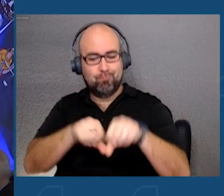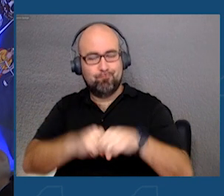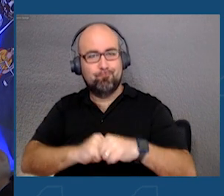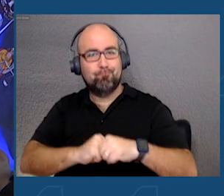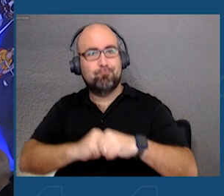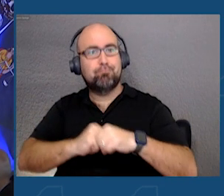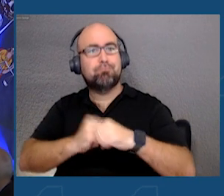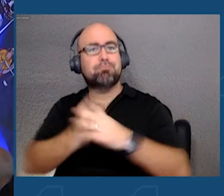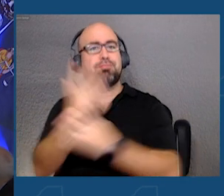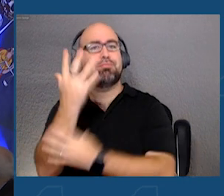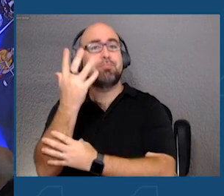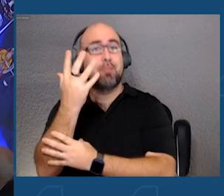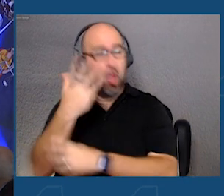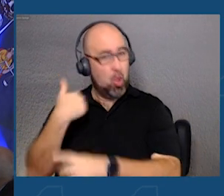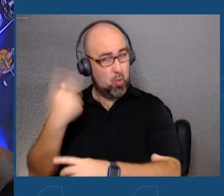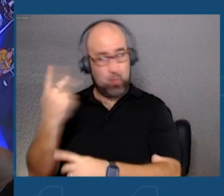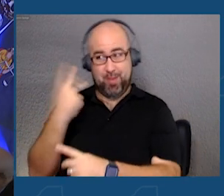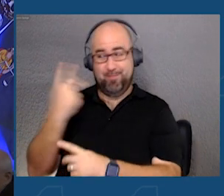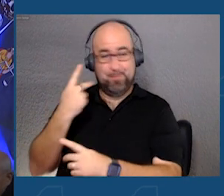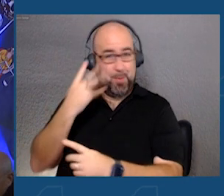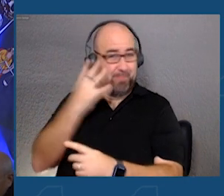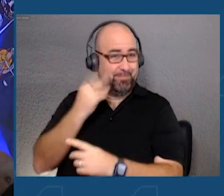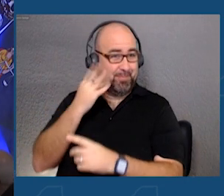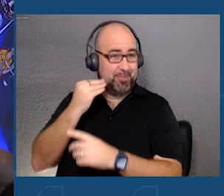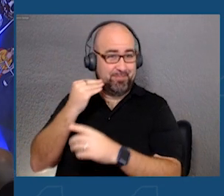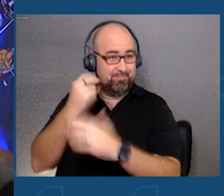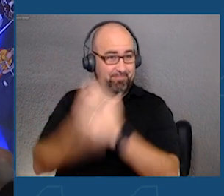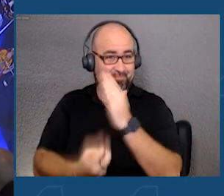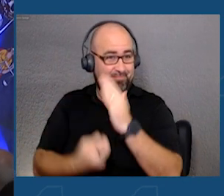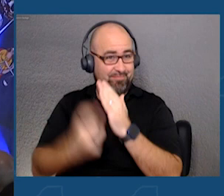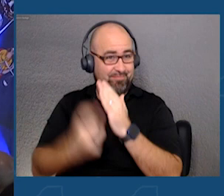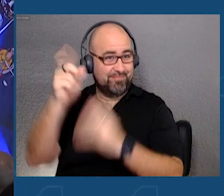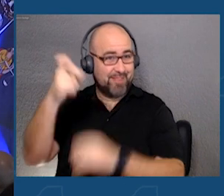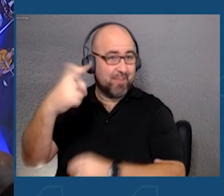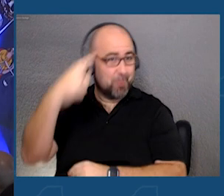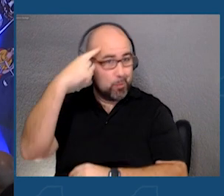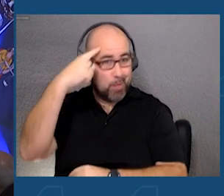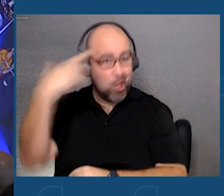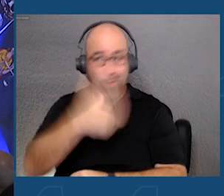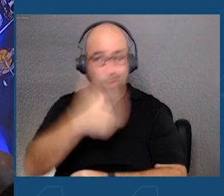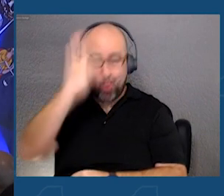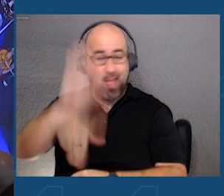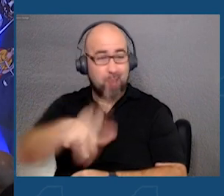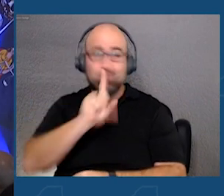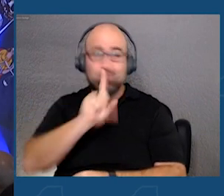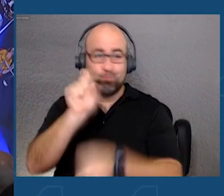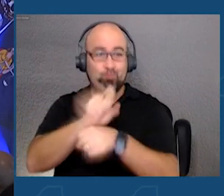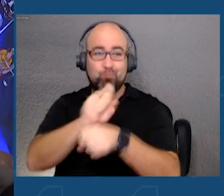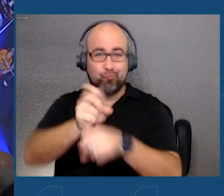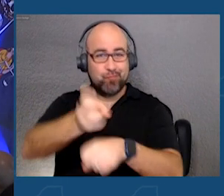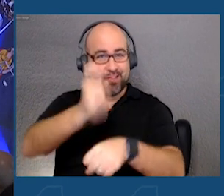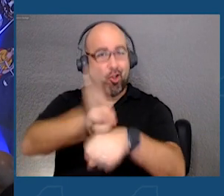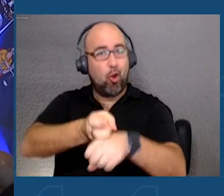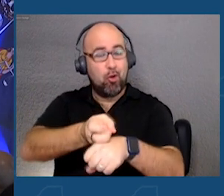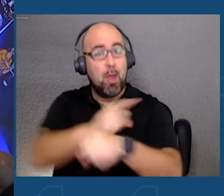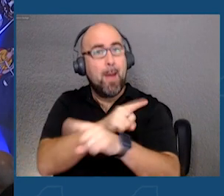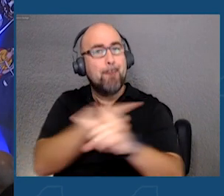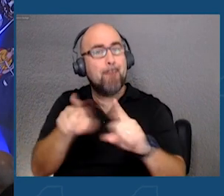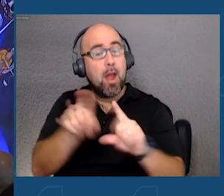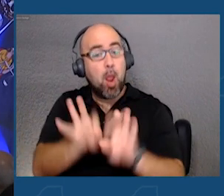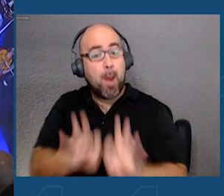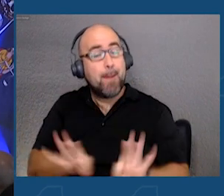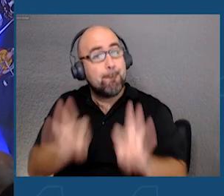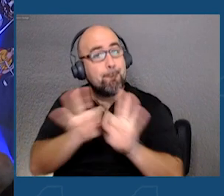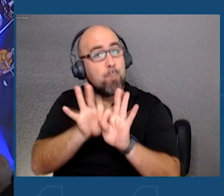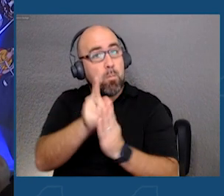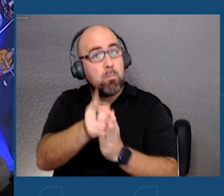government. We know it's really hard, but at a critical moment in time, which we